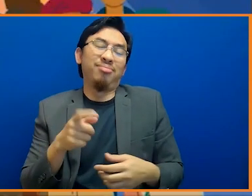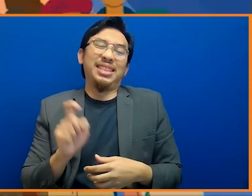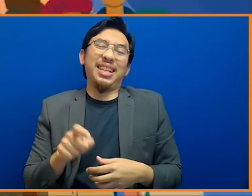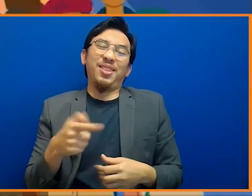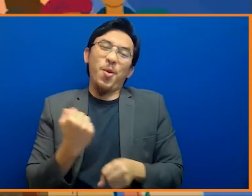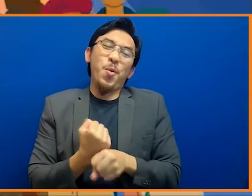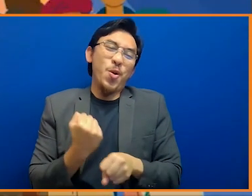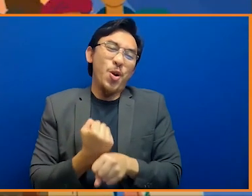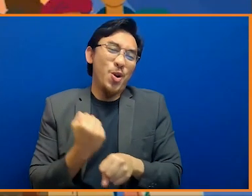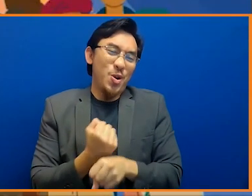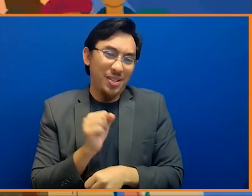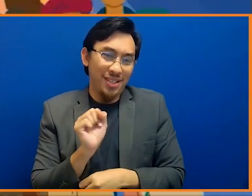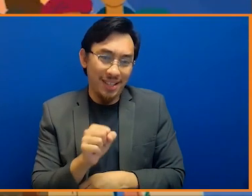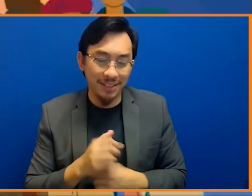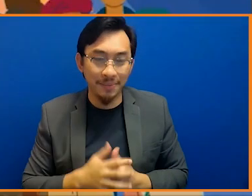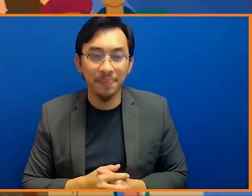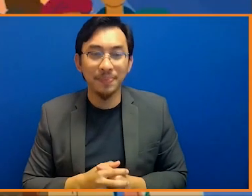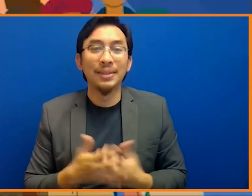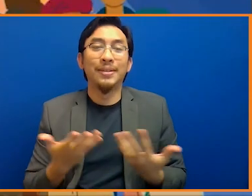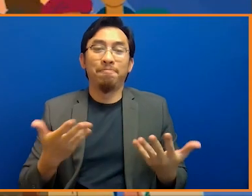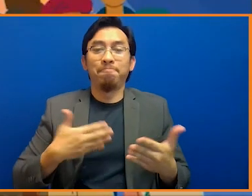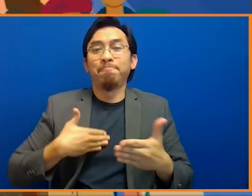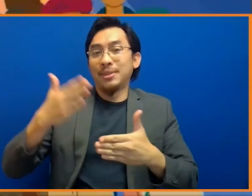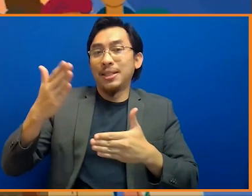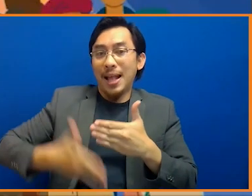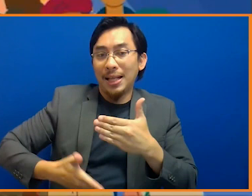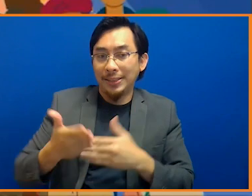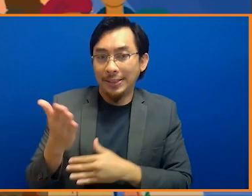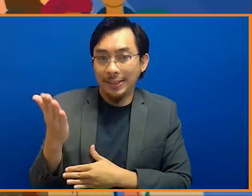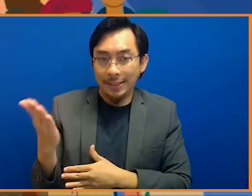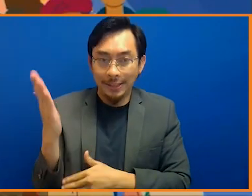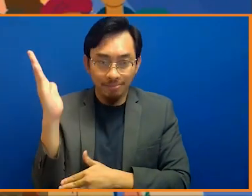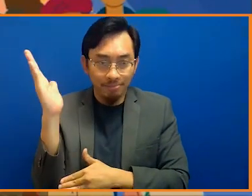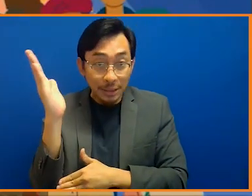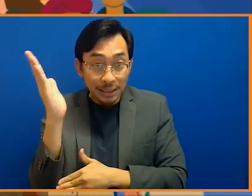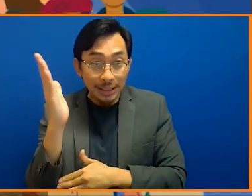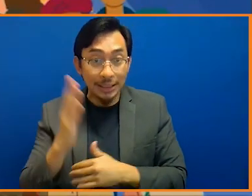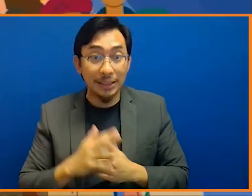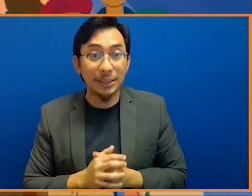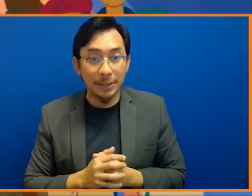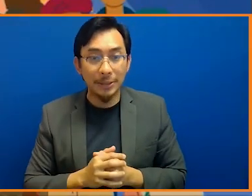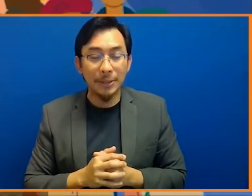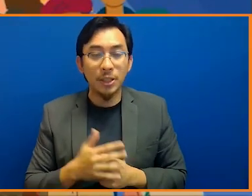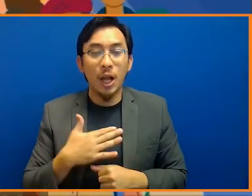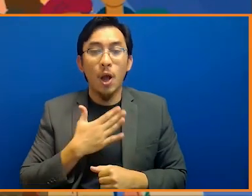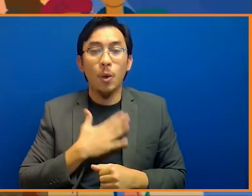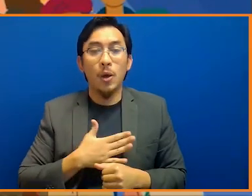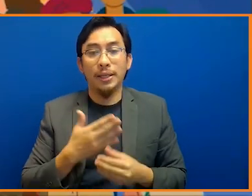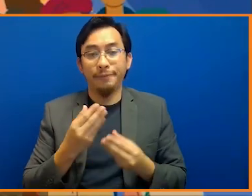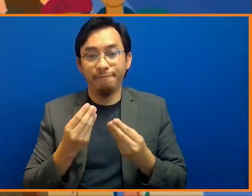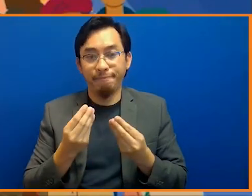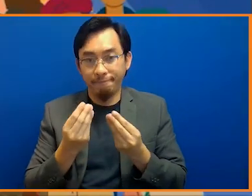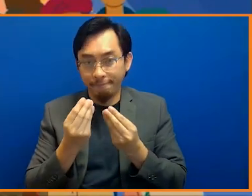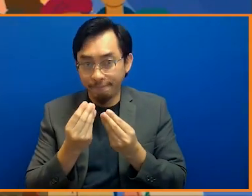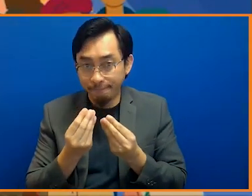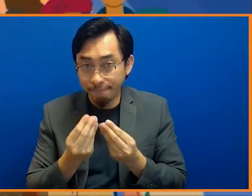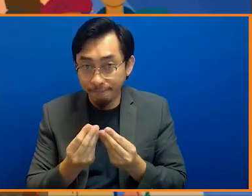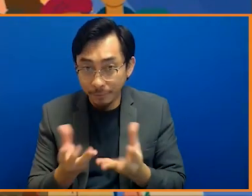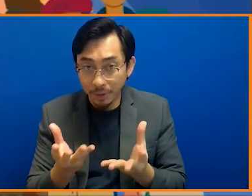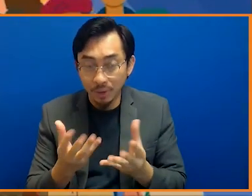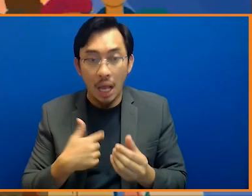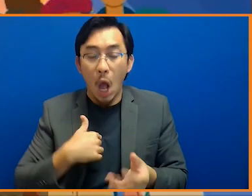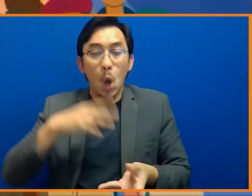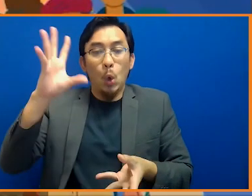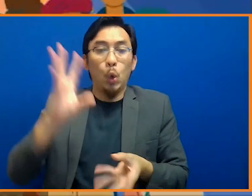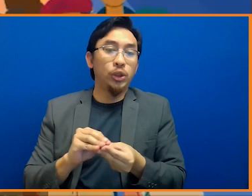on. So to end my presentation, I would like to give interlude notes. I'm not